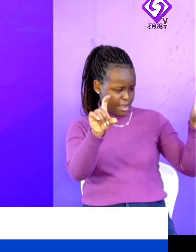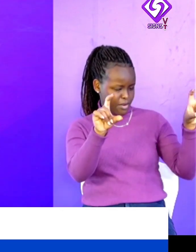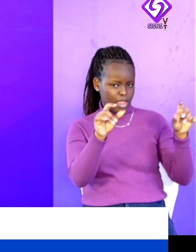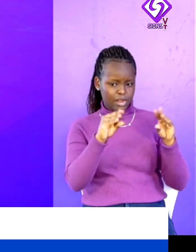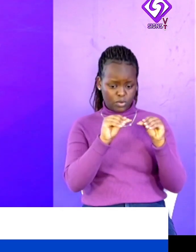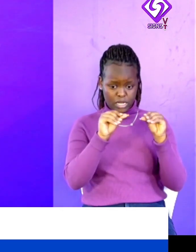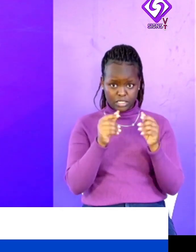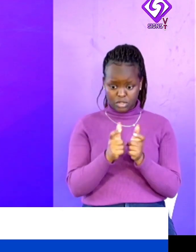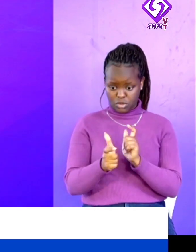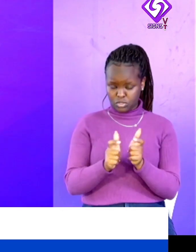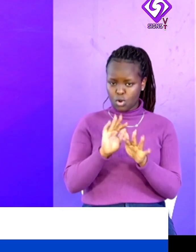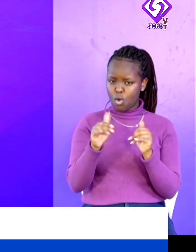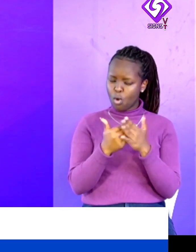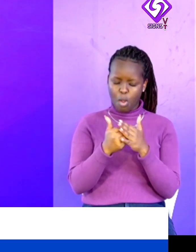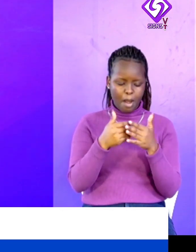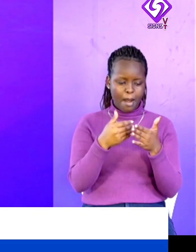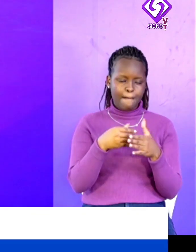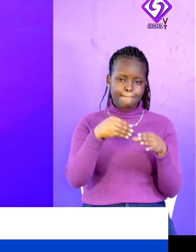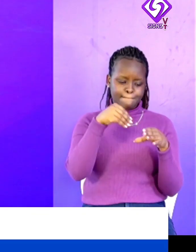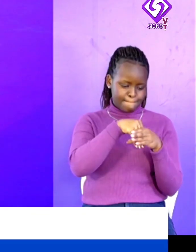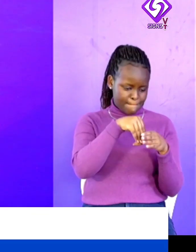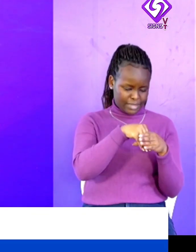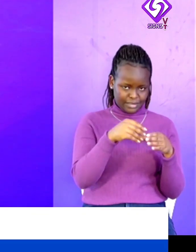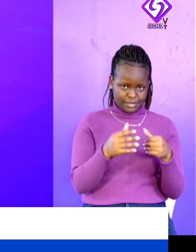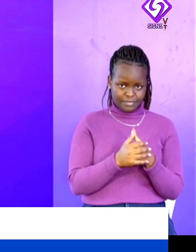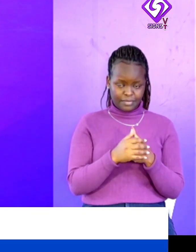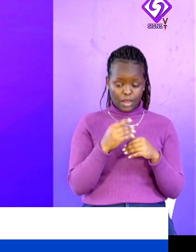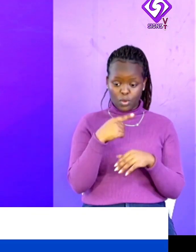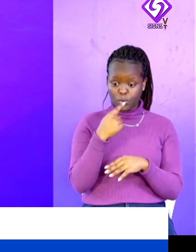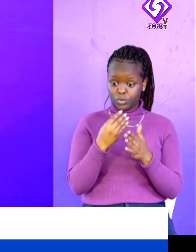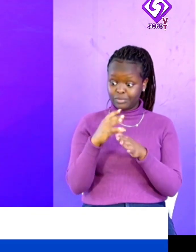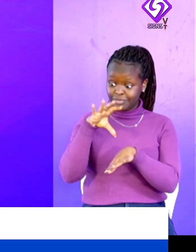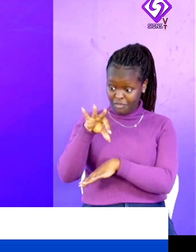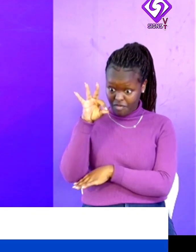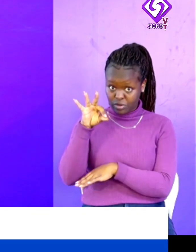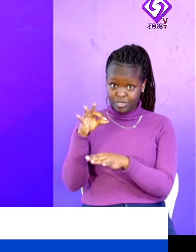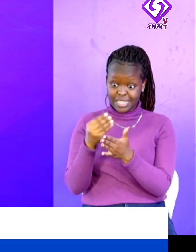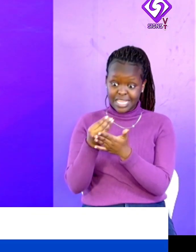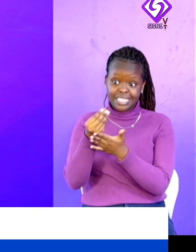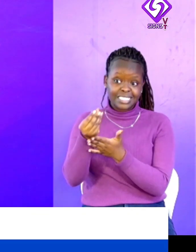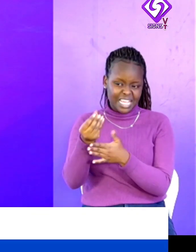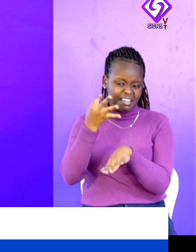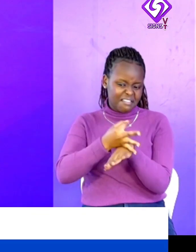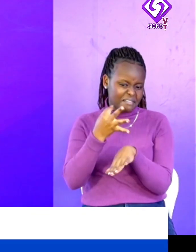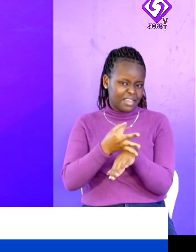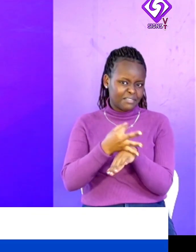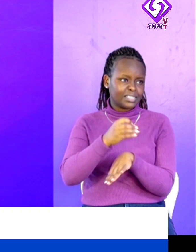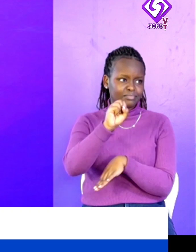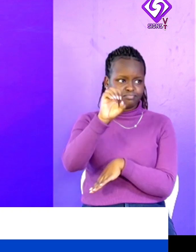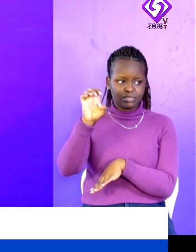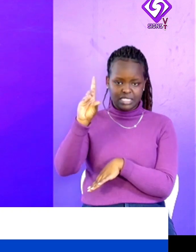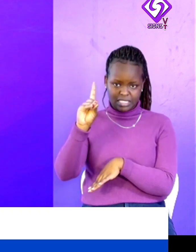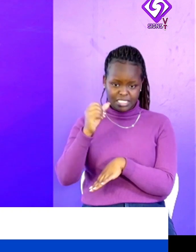control on all seeds packets. Those found selling uncertified or fraudulent seeds will face